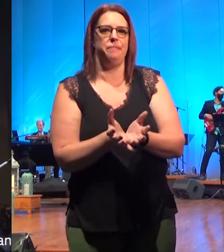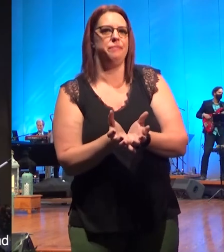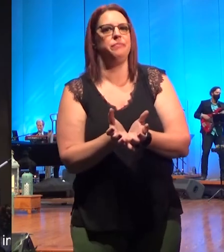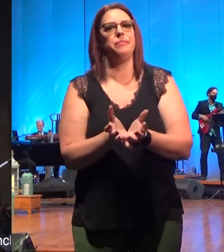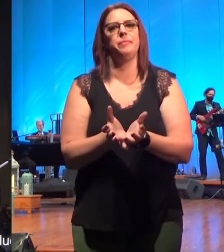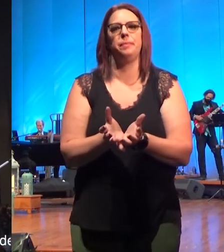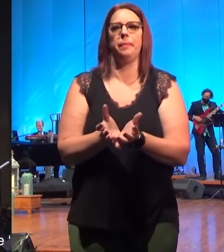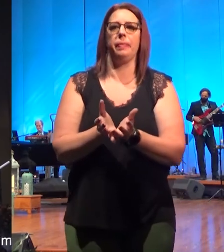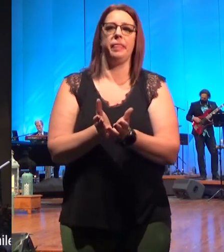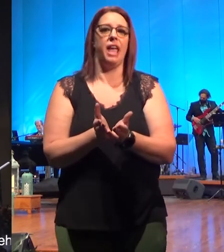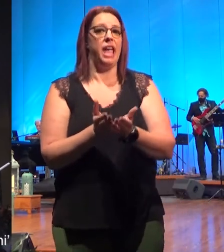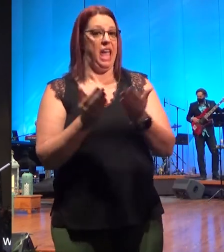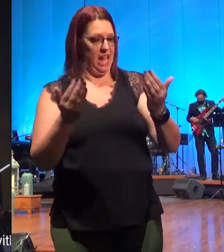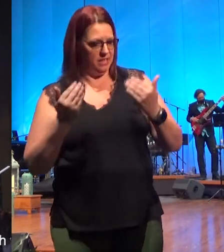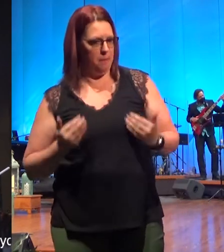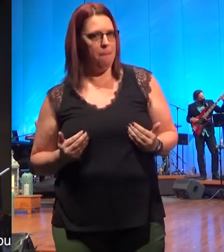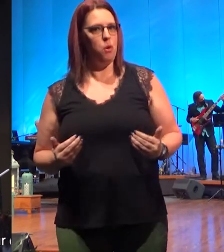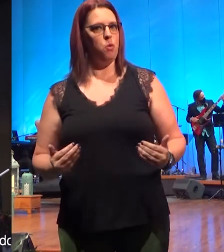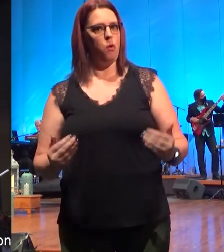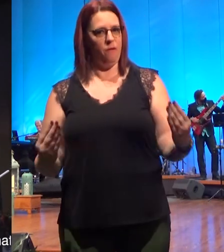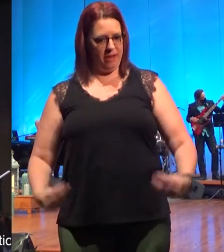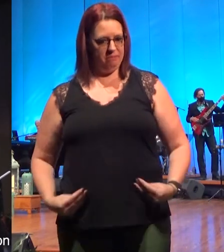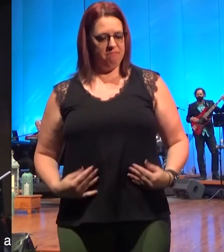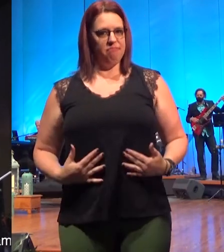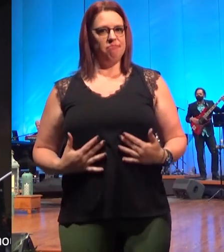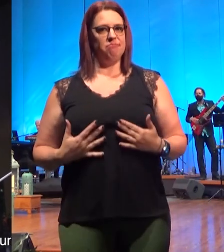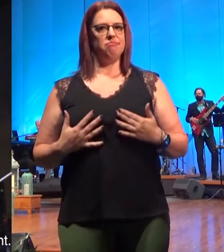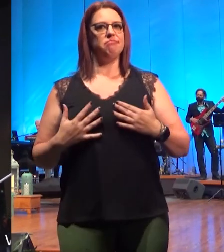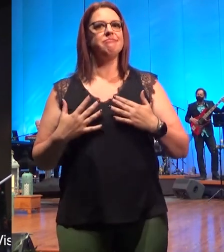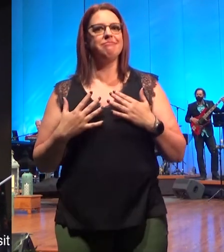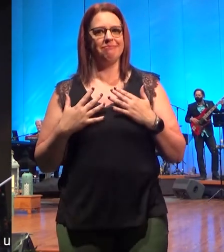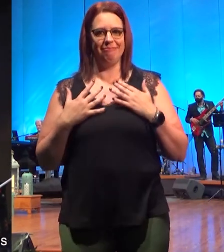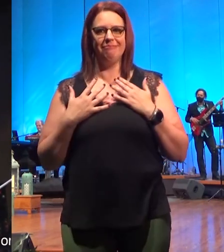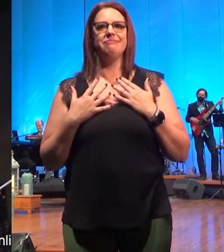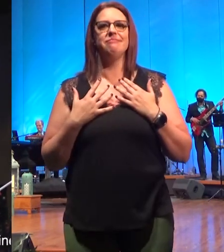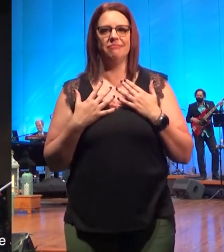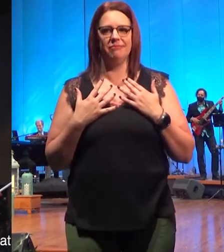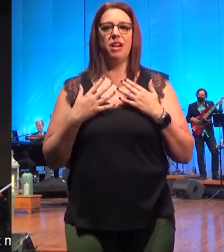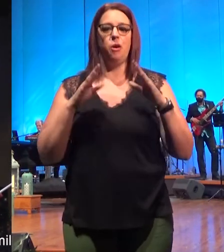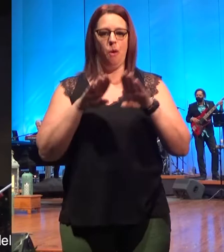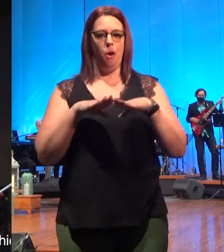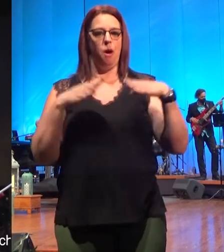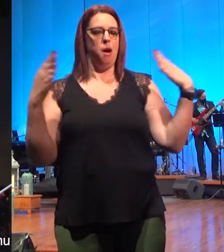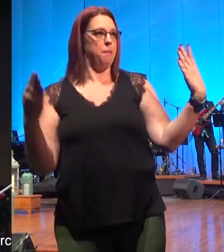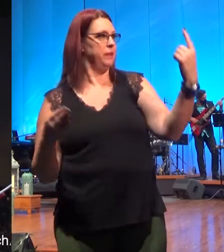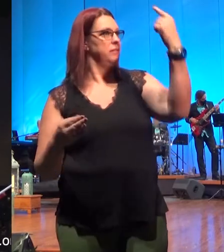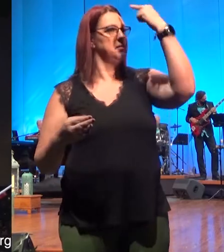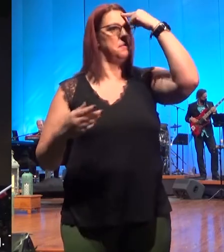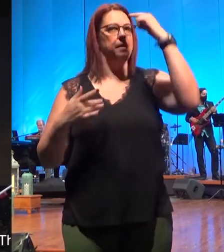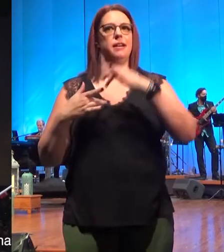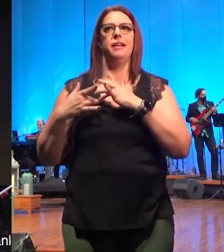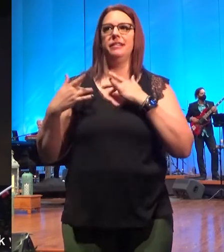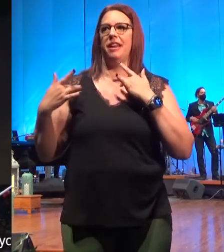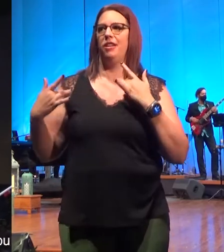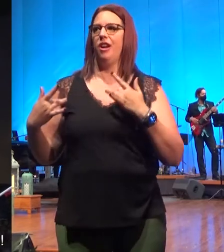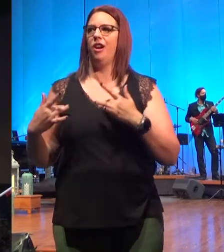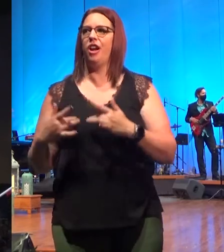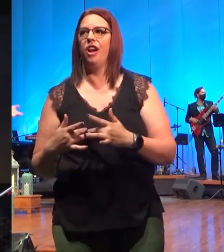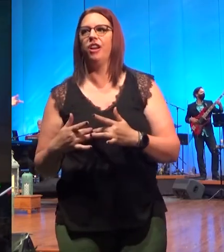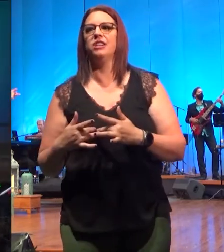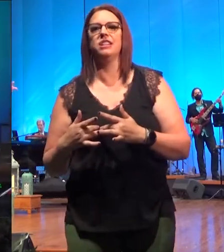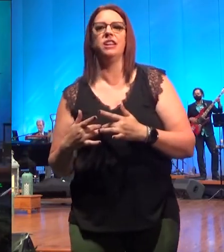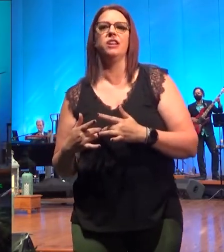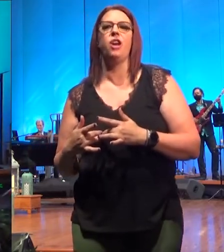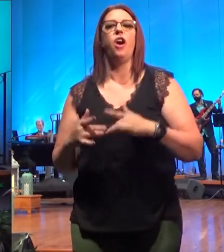It's moving me, it's touching me, opens my mind and heart.